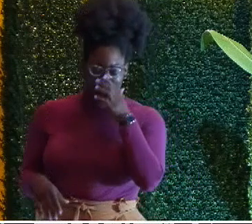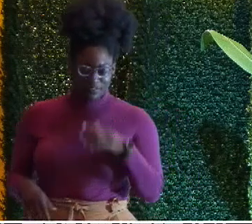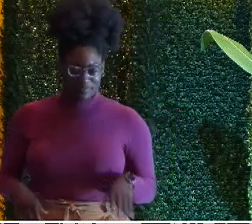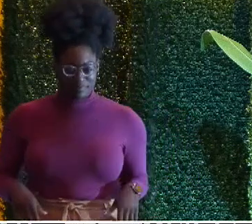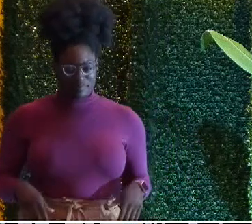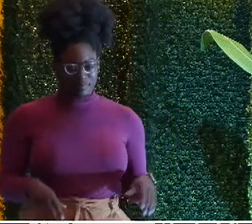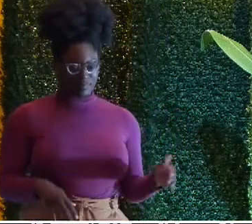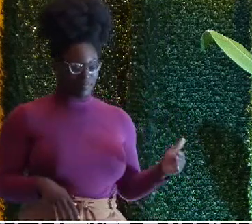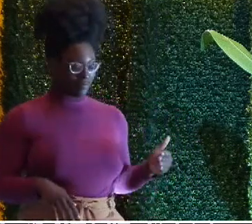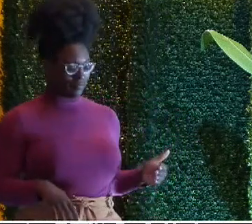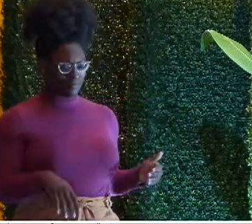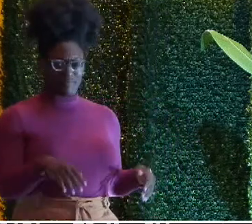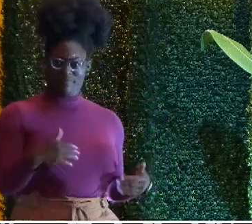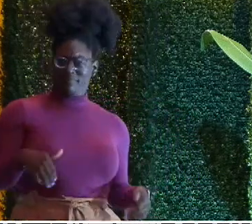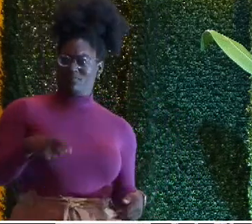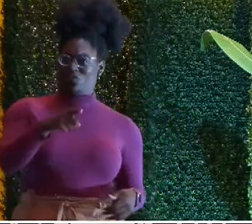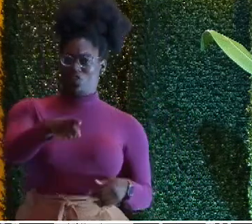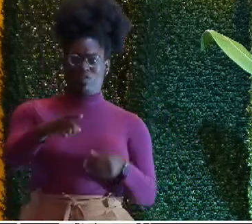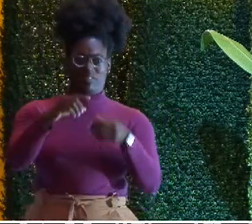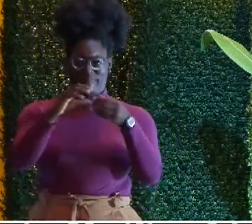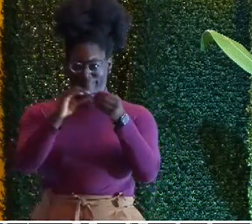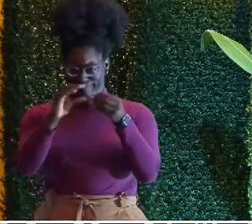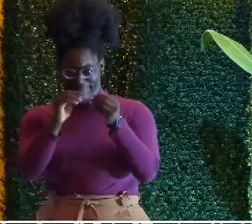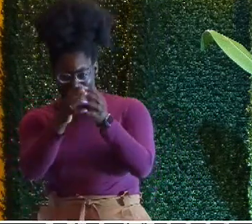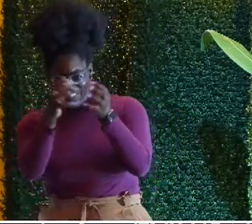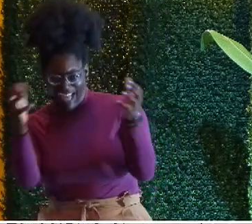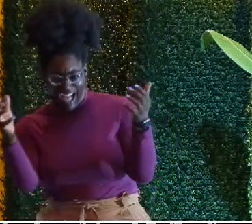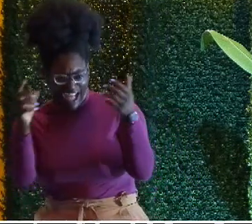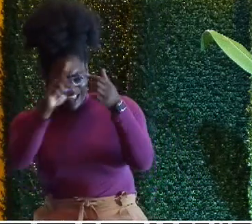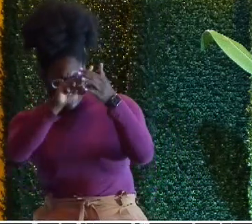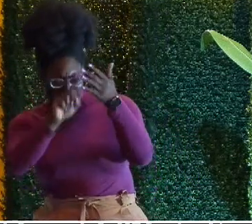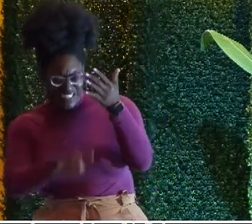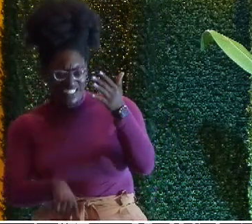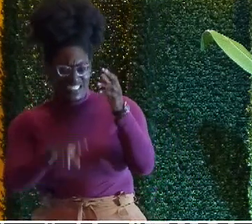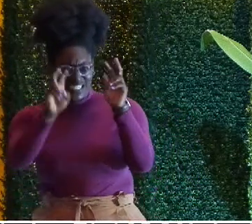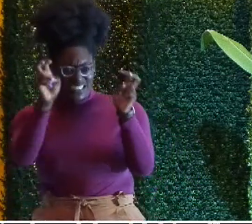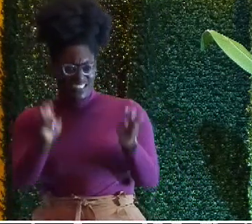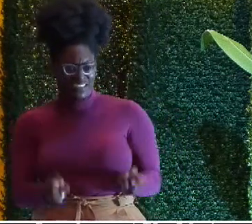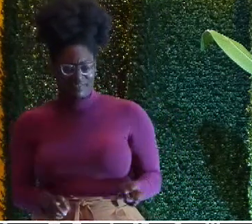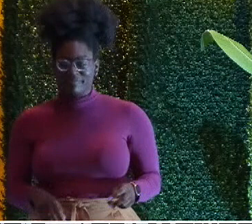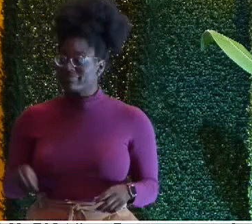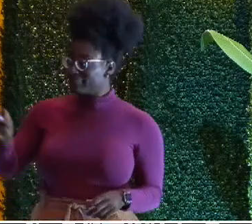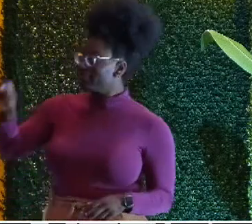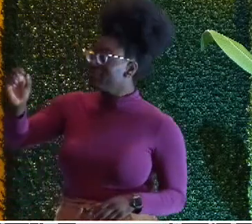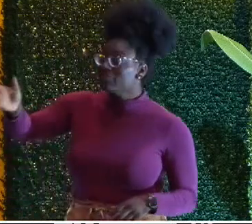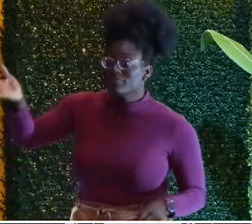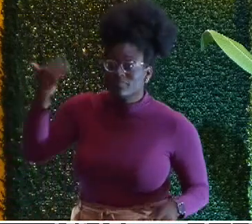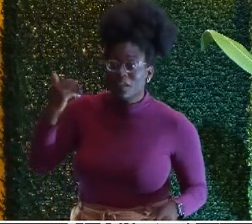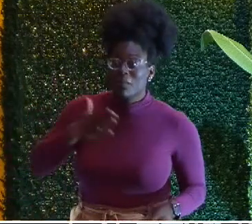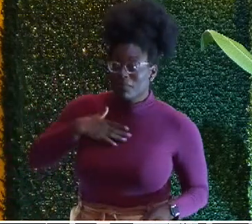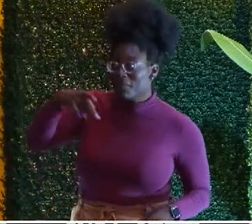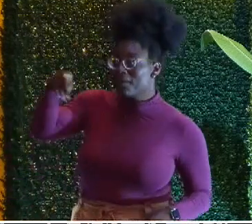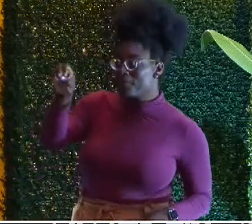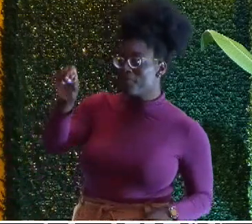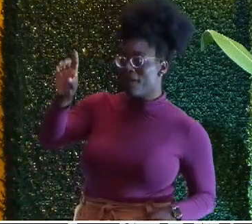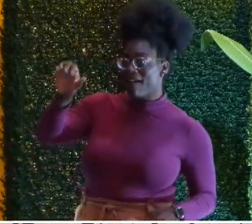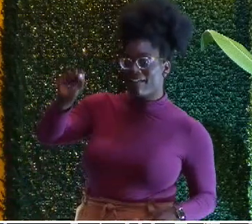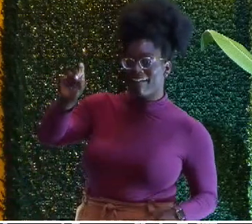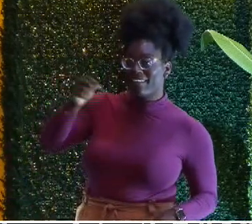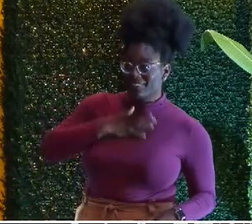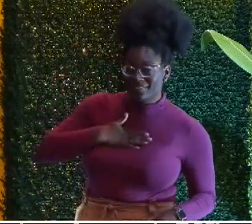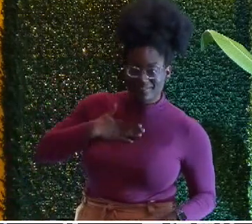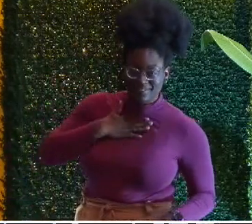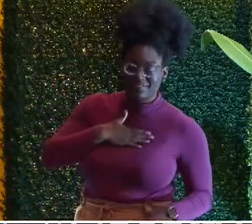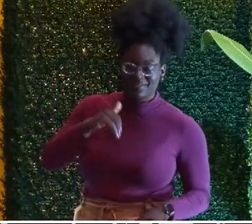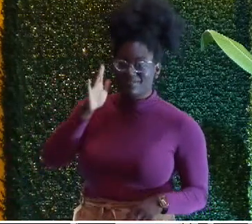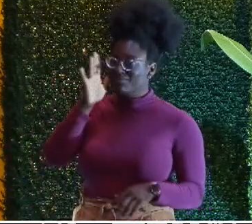there's a lot there. I'm like, oh, we could talk about all the things. So one of the things podcast, I'm telling you, we're going to go into it. Yes. Yes.